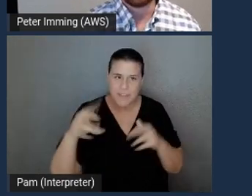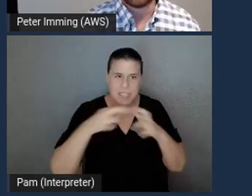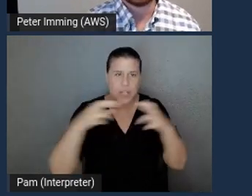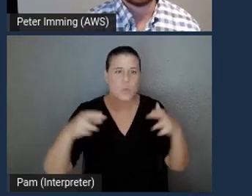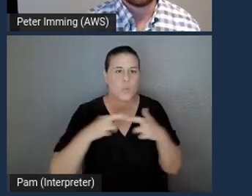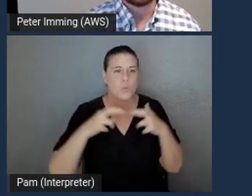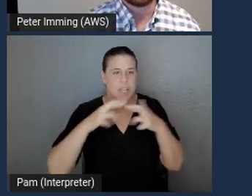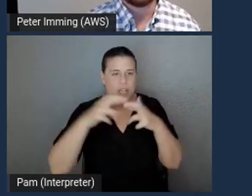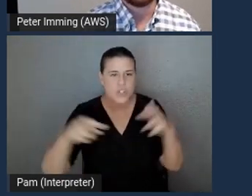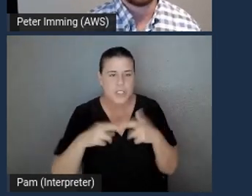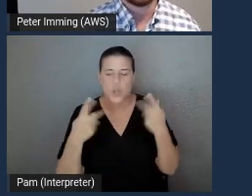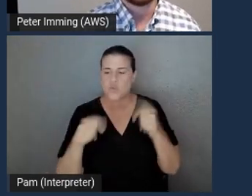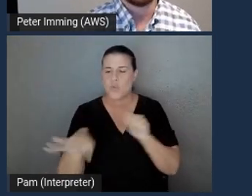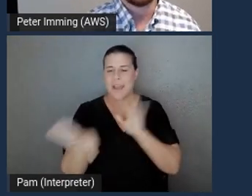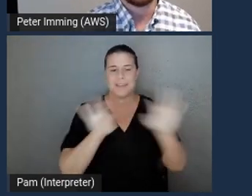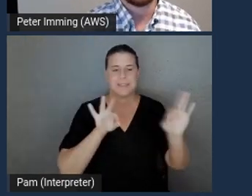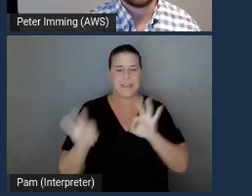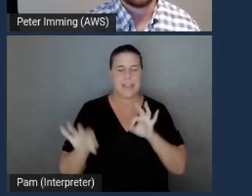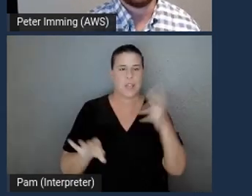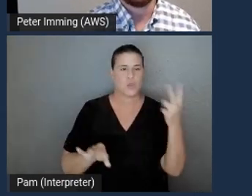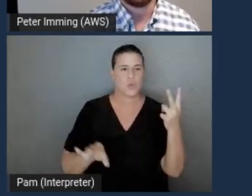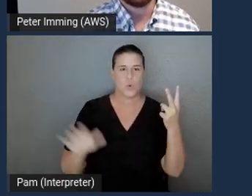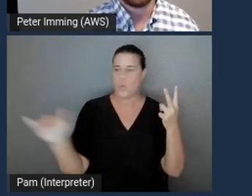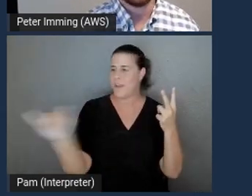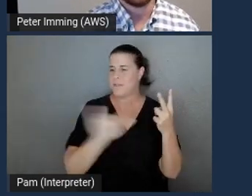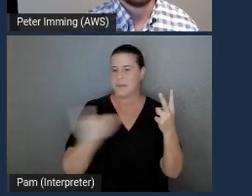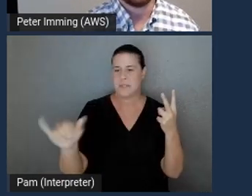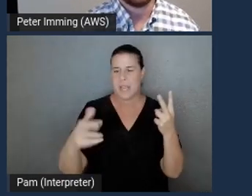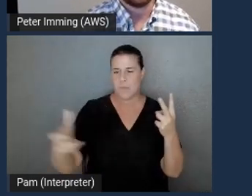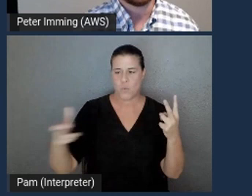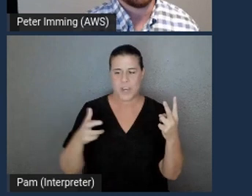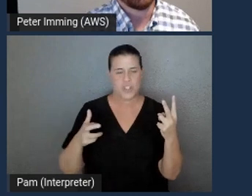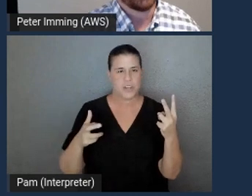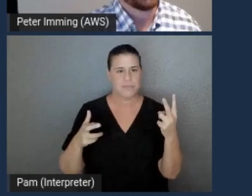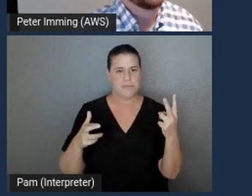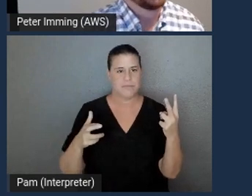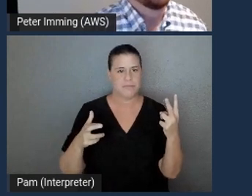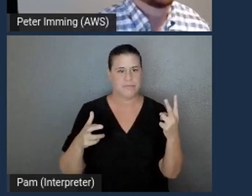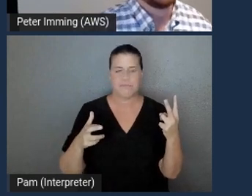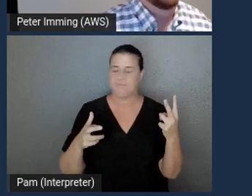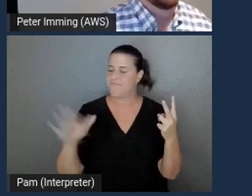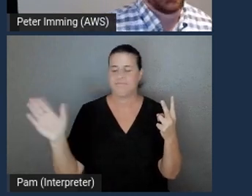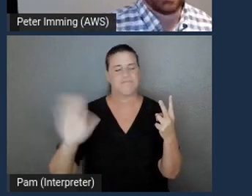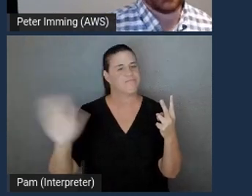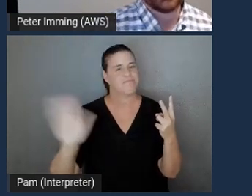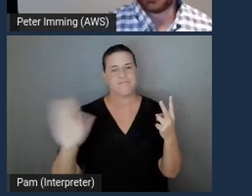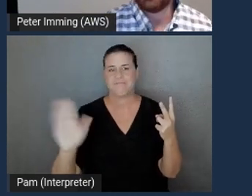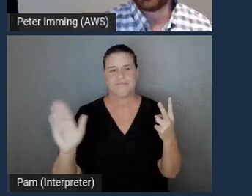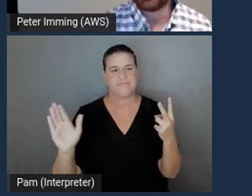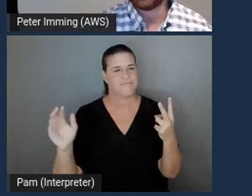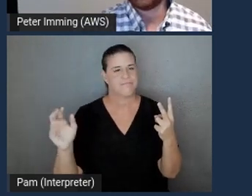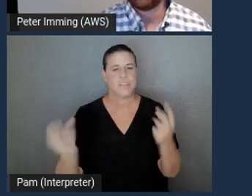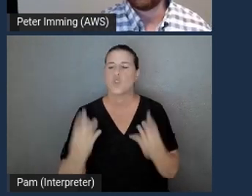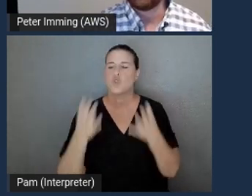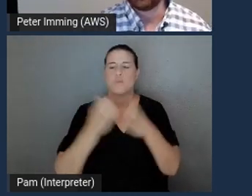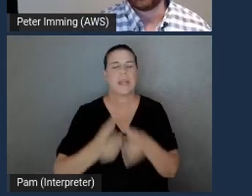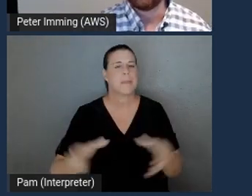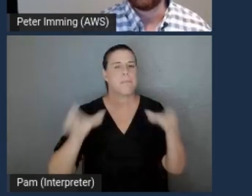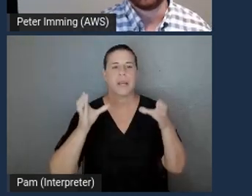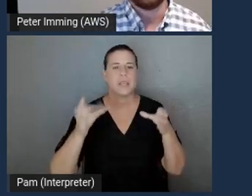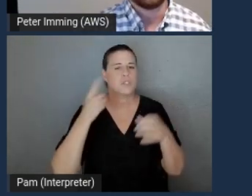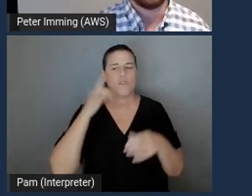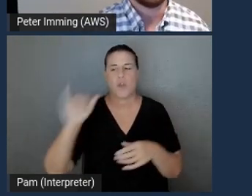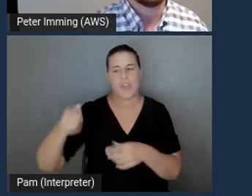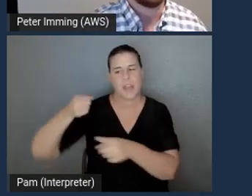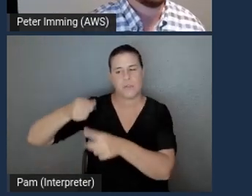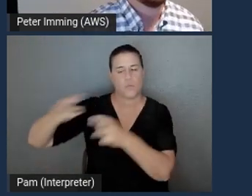we try and select two buckets with the same region, it's going to come back and tell us too many buckets for that